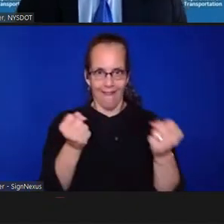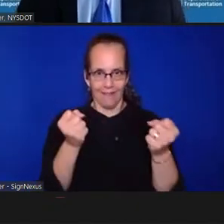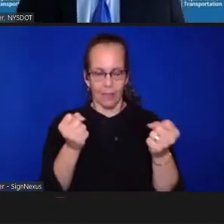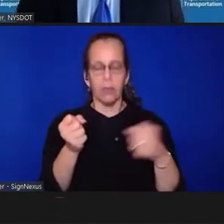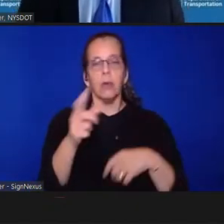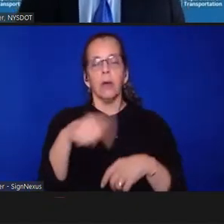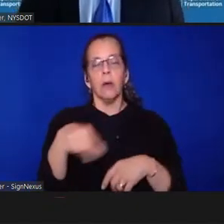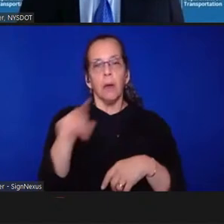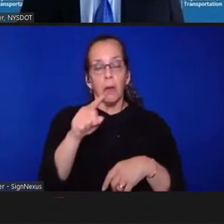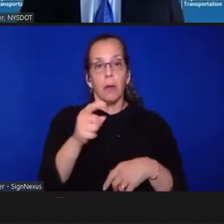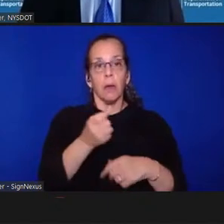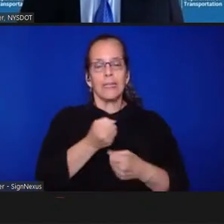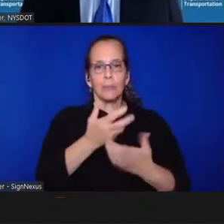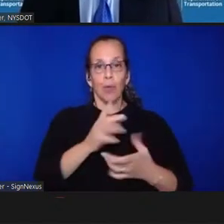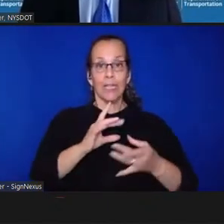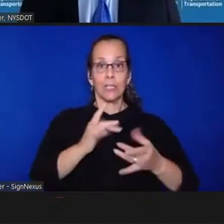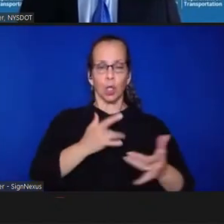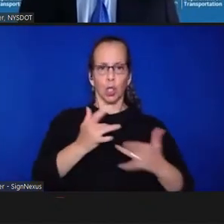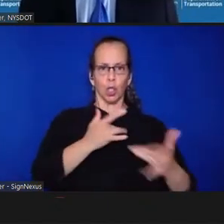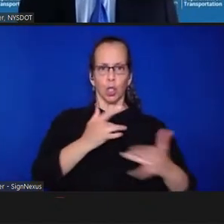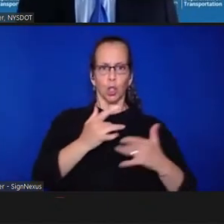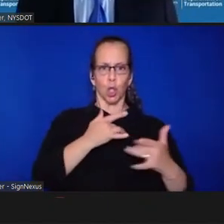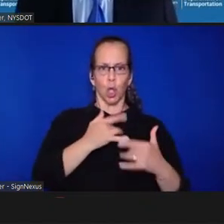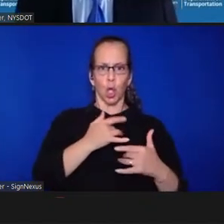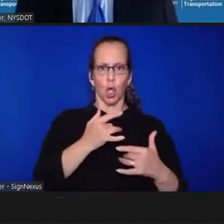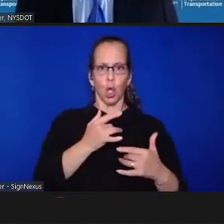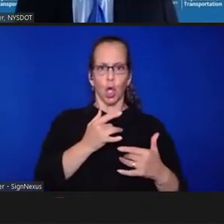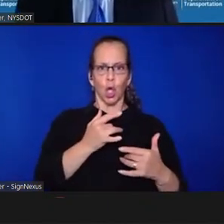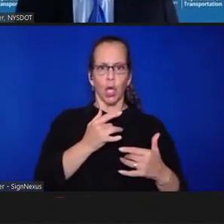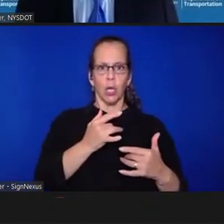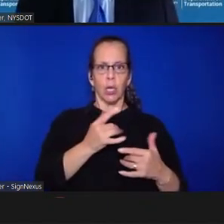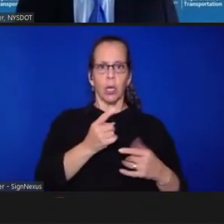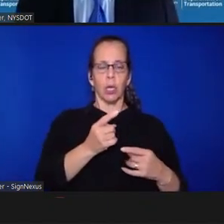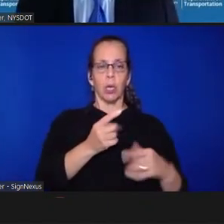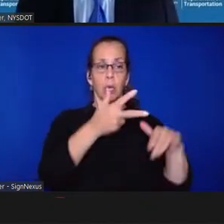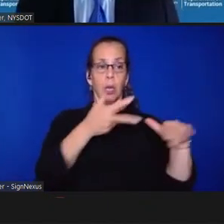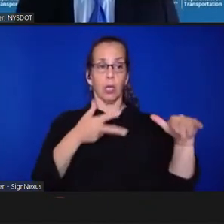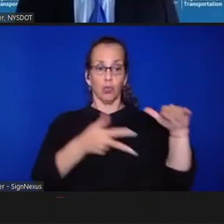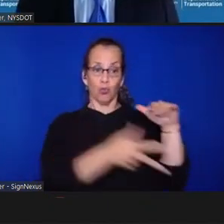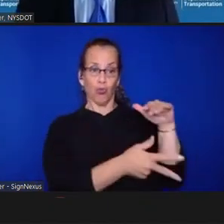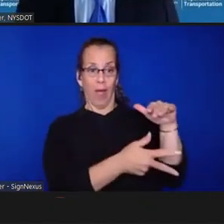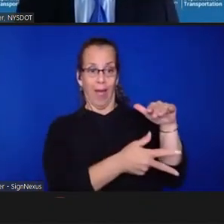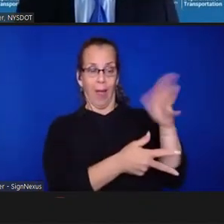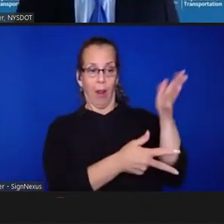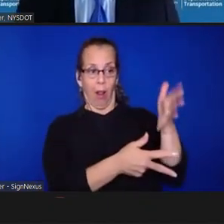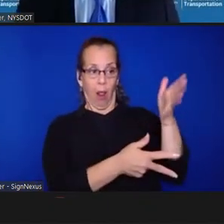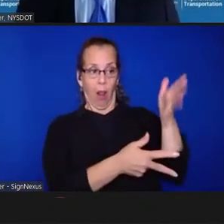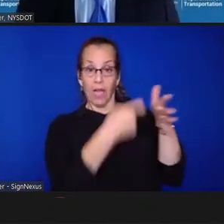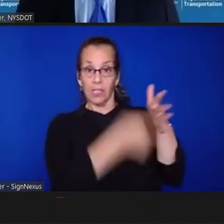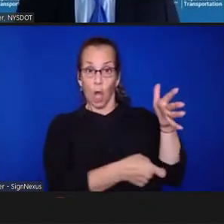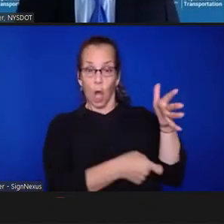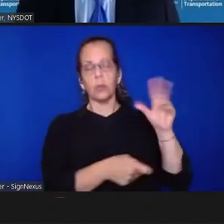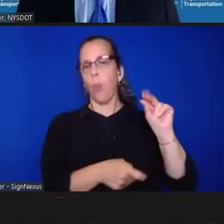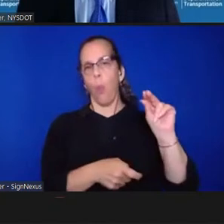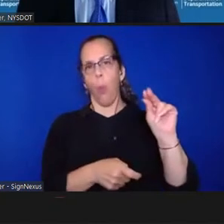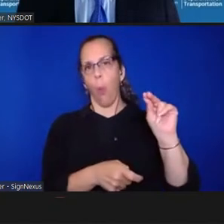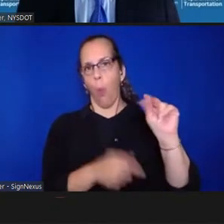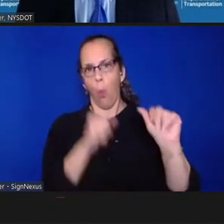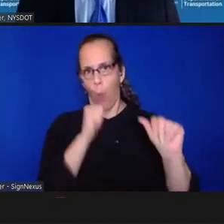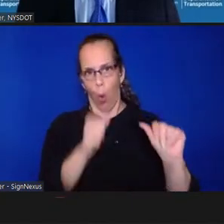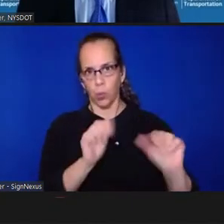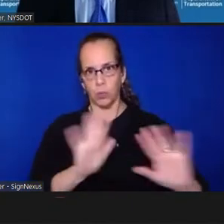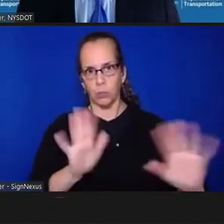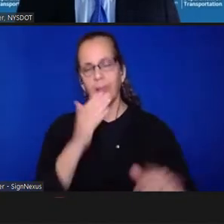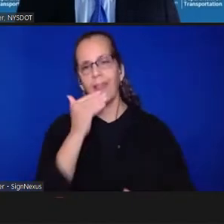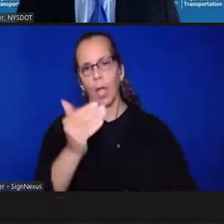that you will be charged a toll while your vehicle is in the garage and has not been used will not be getting a charge for that thank